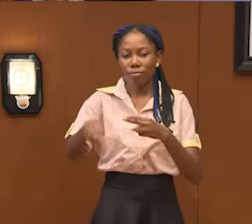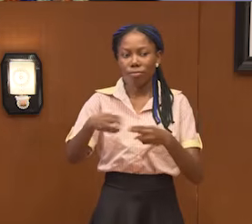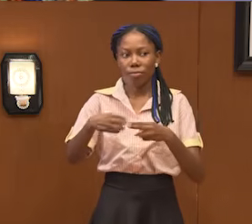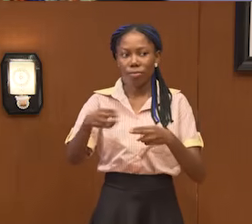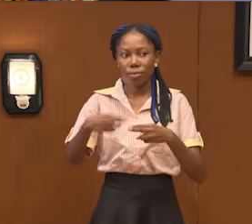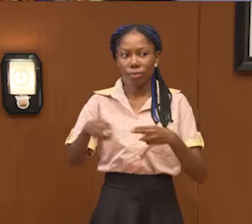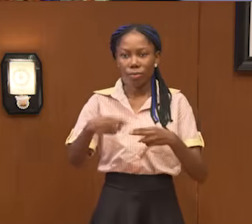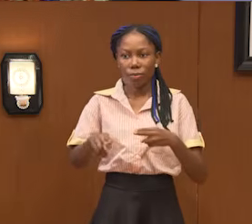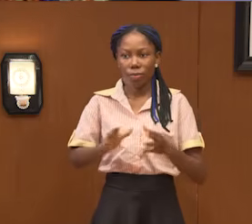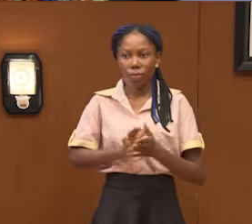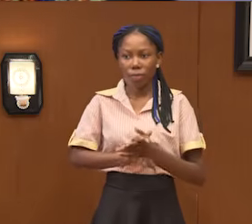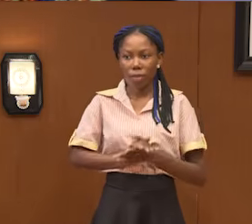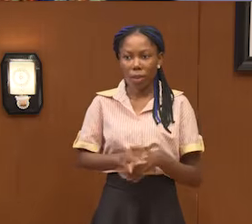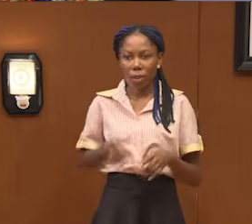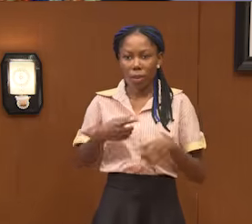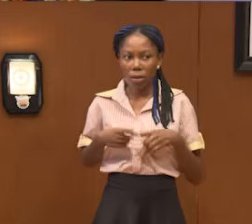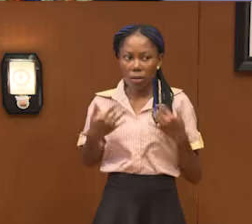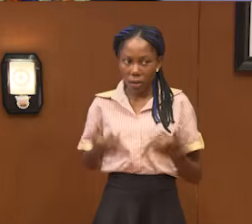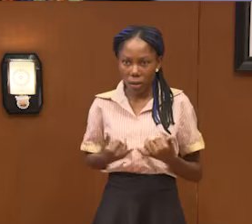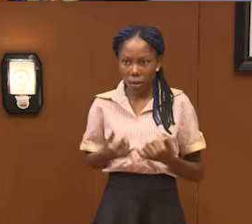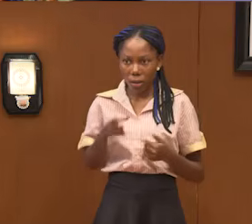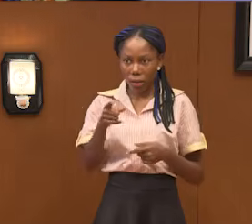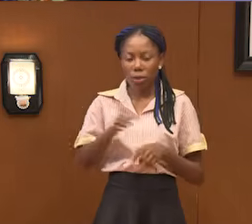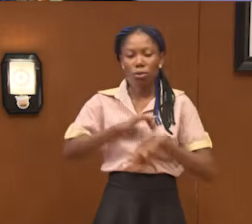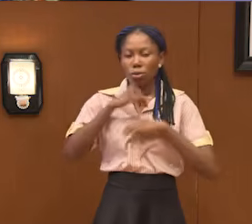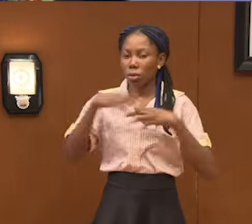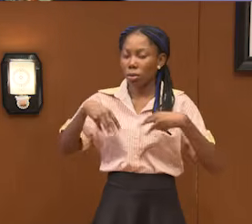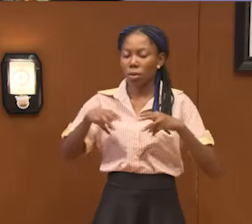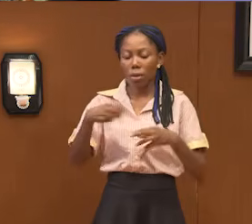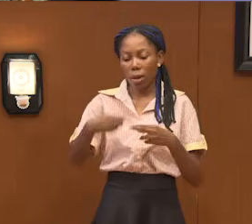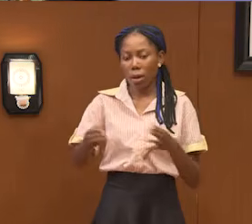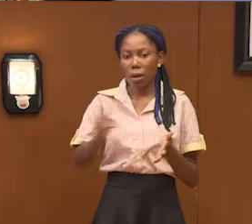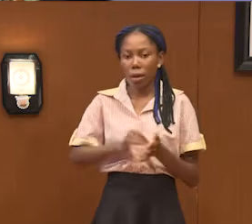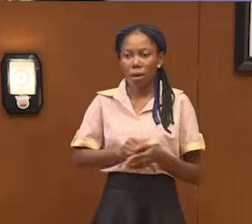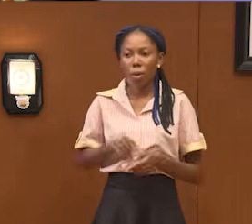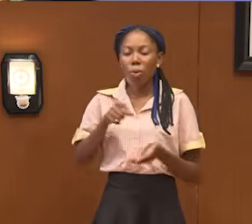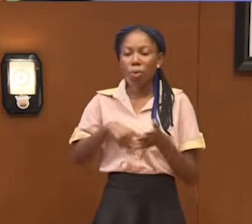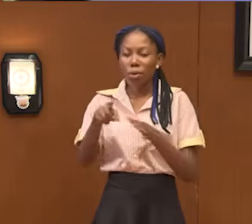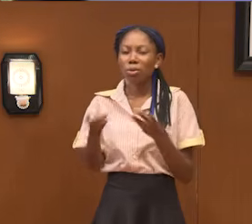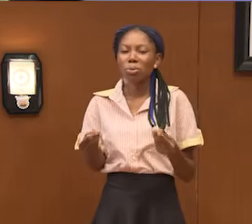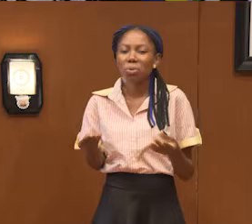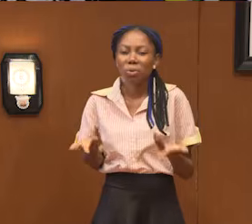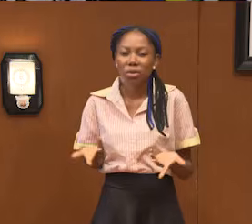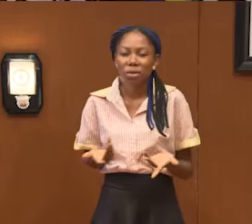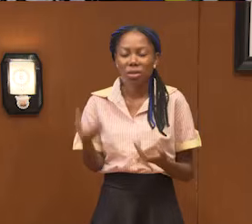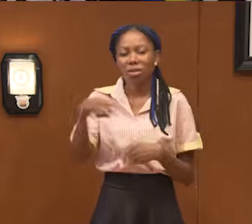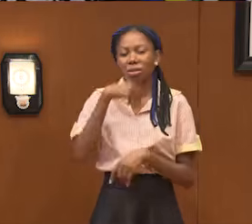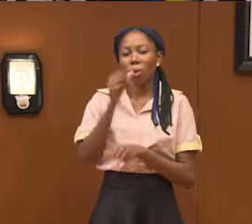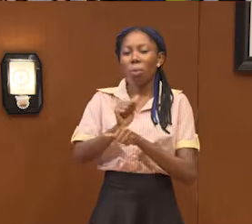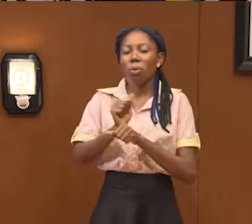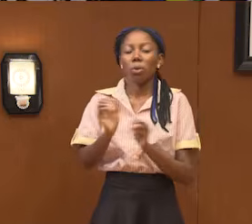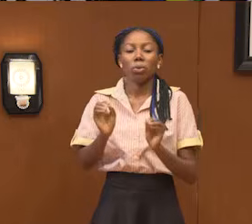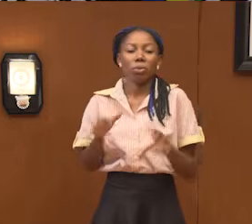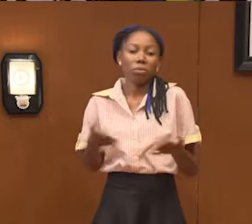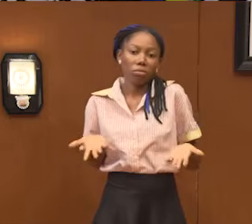Yes. Yeah, but now? It's nothing now. You are still But selling? now, I'm not selling again now. So what do you do now? I'm not doing anything. You need to do something too.